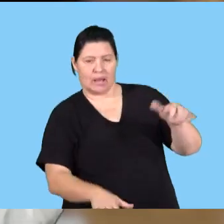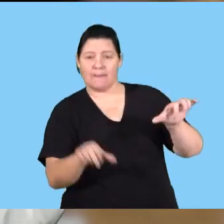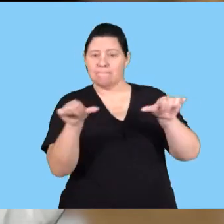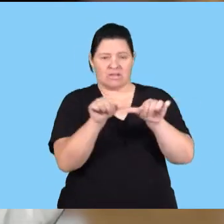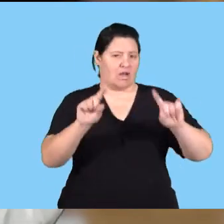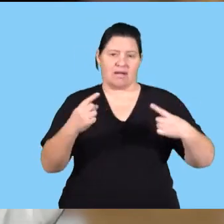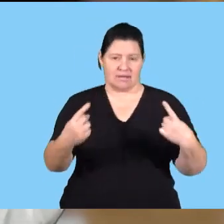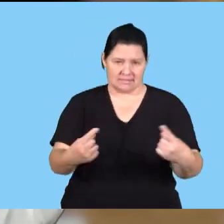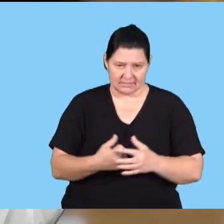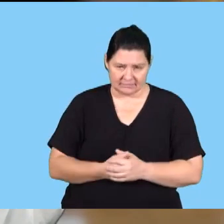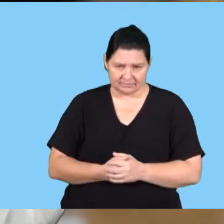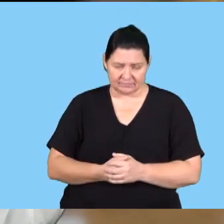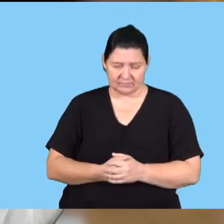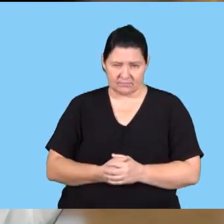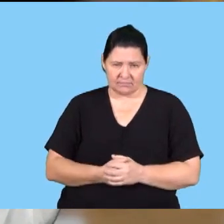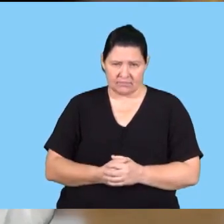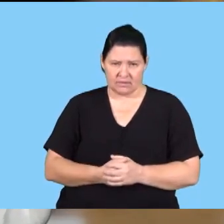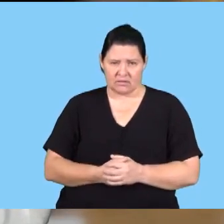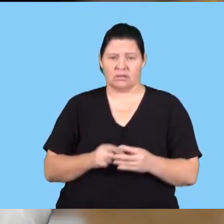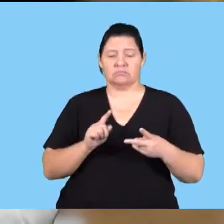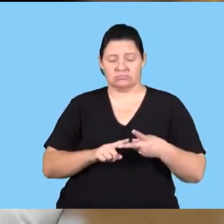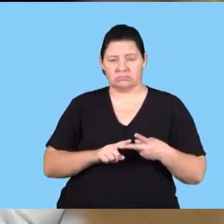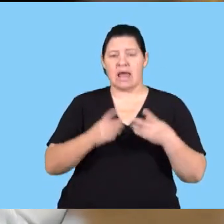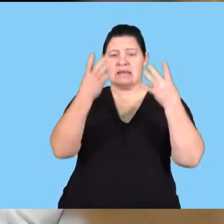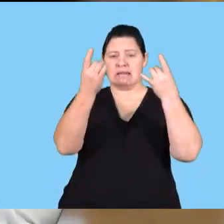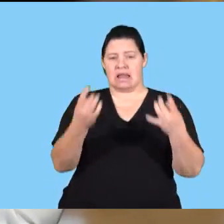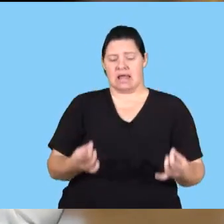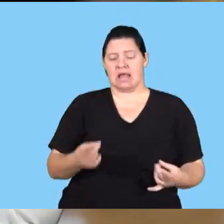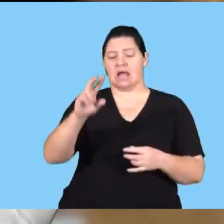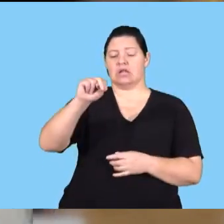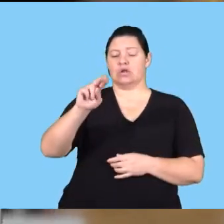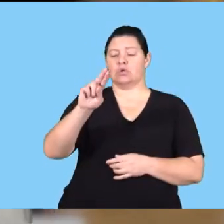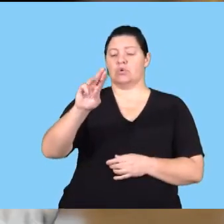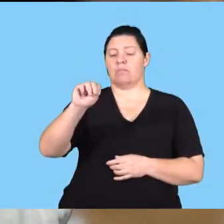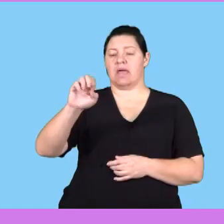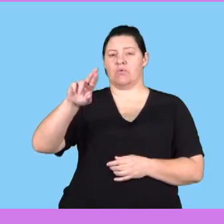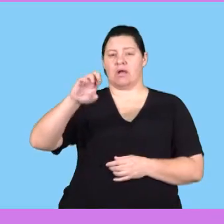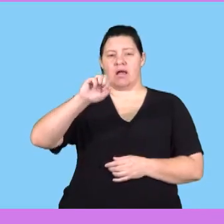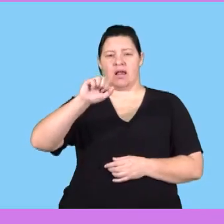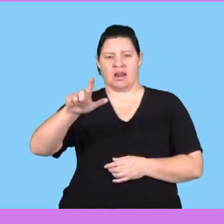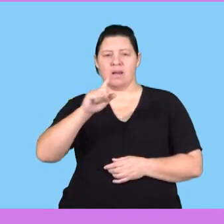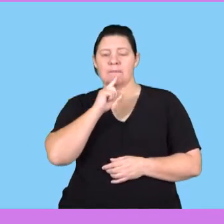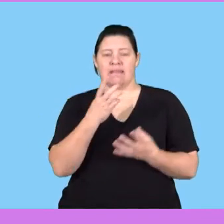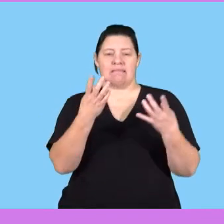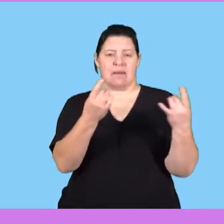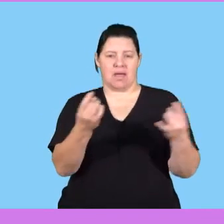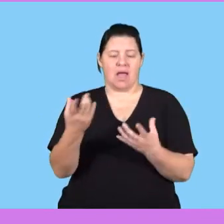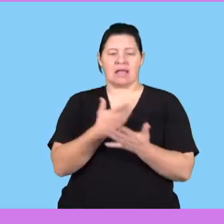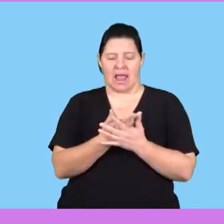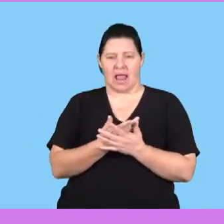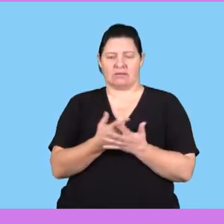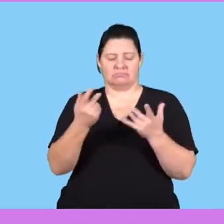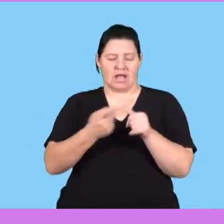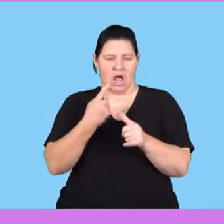cannot be measured. Then we will be looking at numerical data, right? That's data that has numerical values and it can